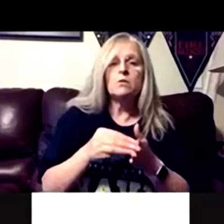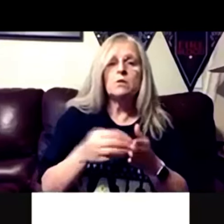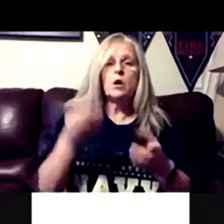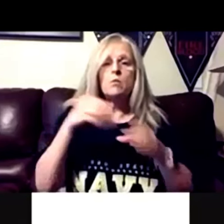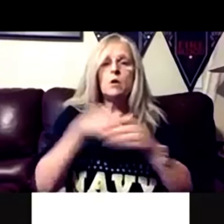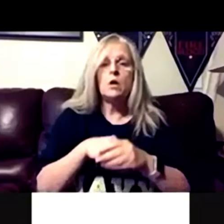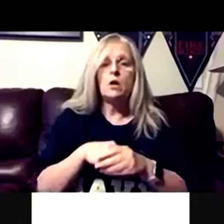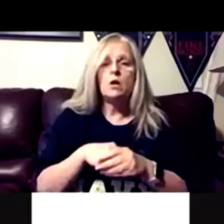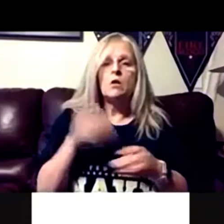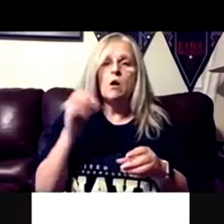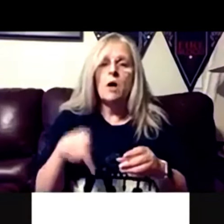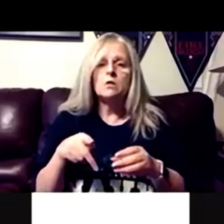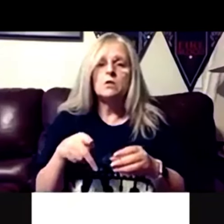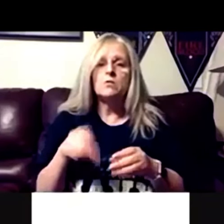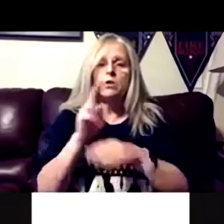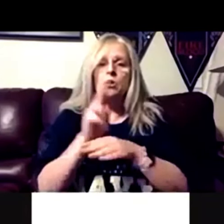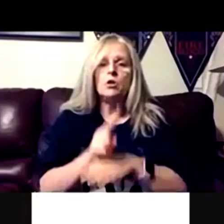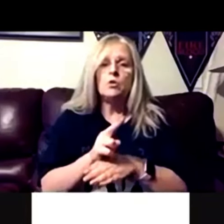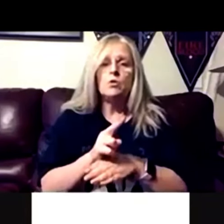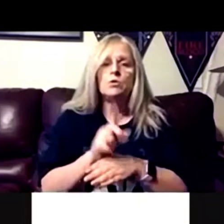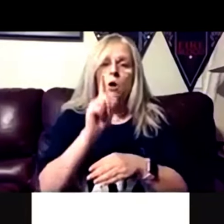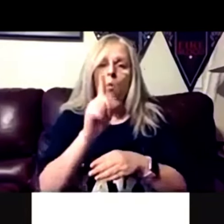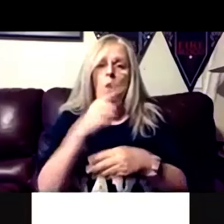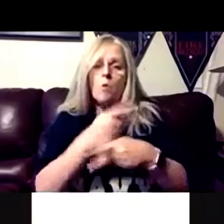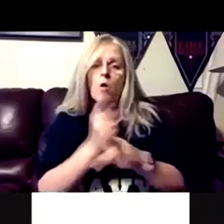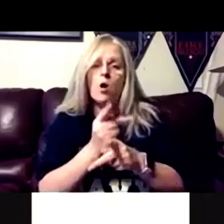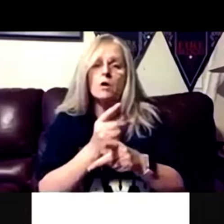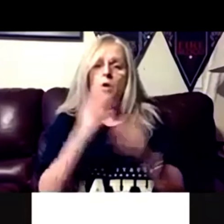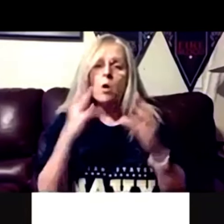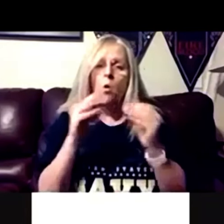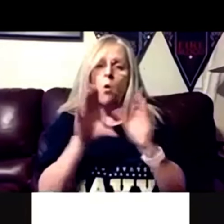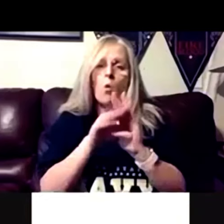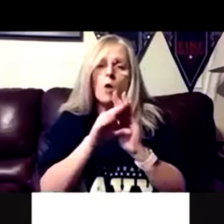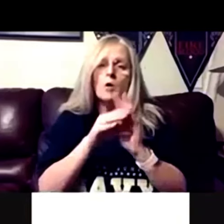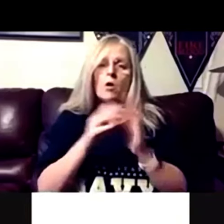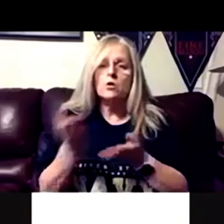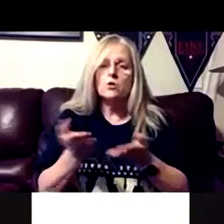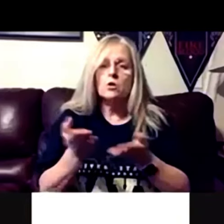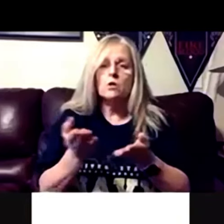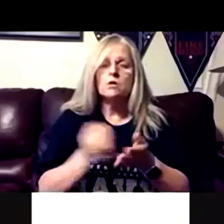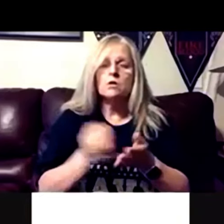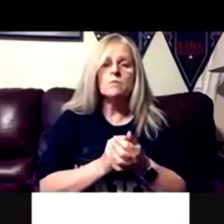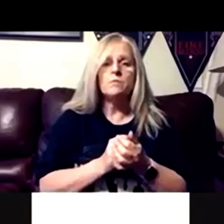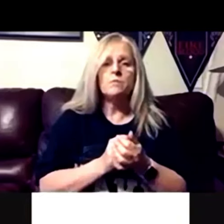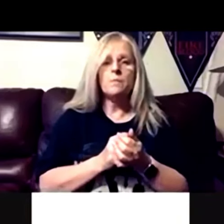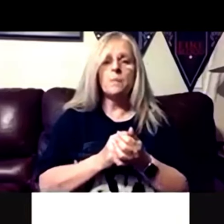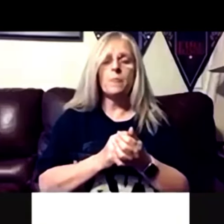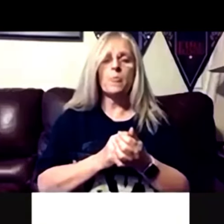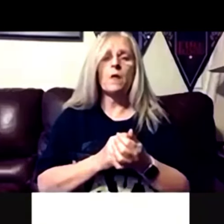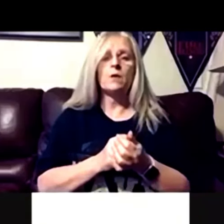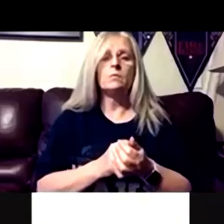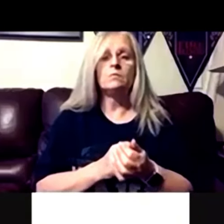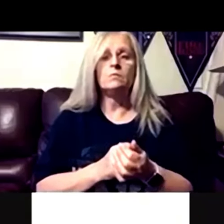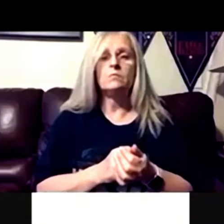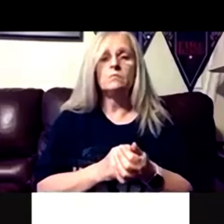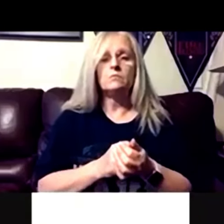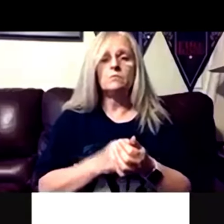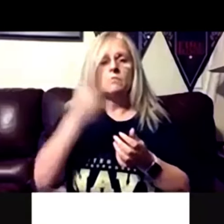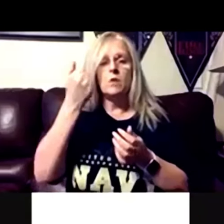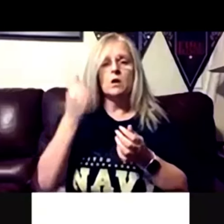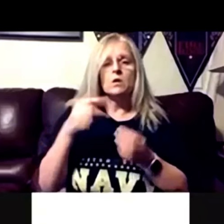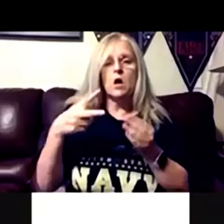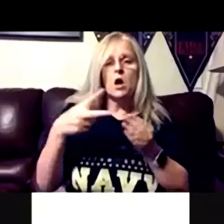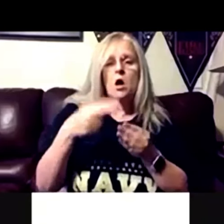to ONPASSIVE to use this one product, the webinar product, because it's cutting